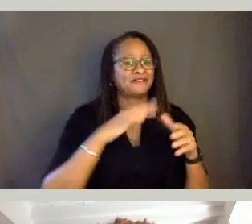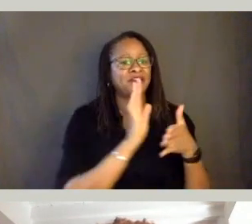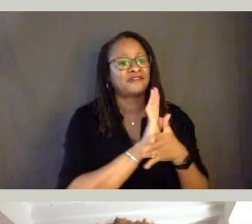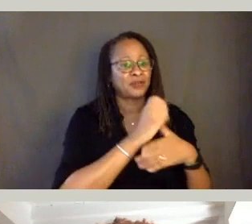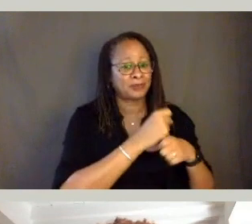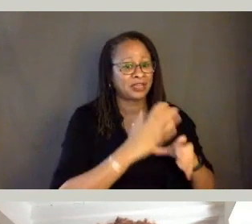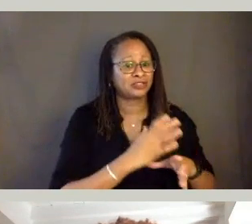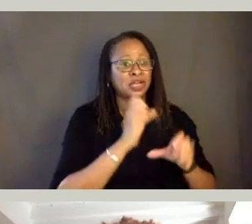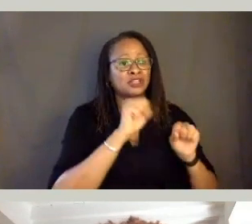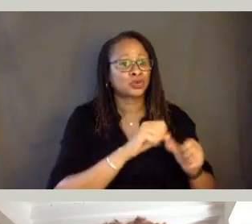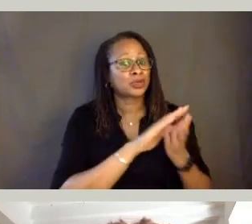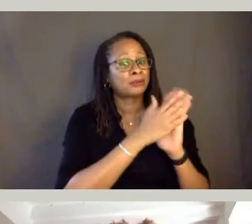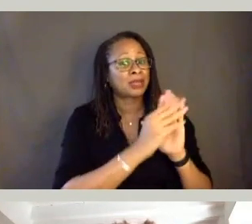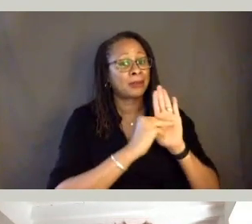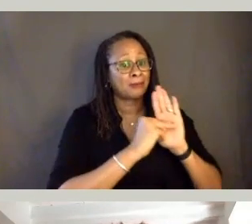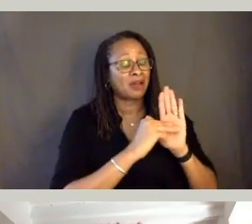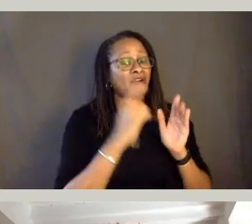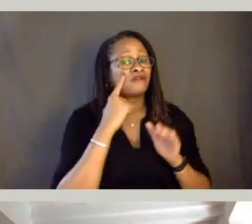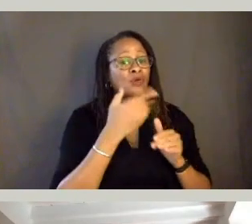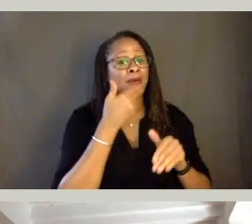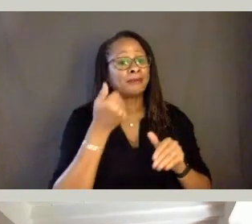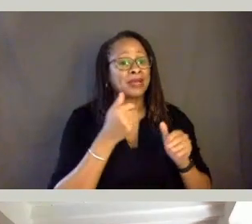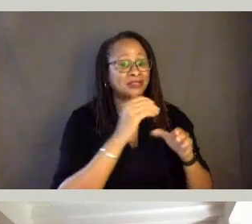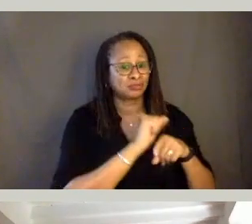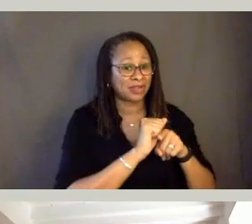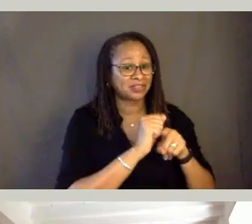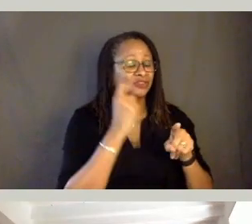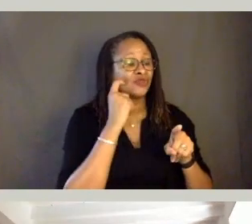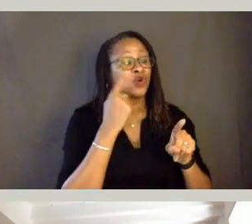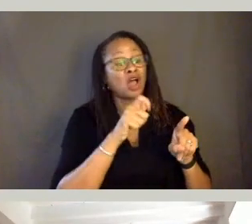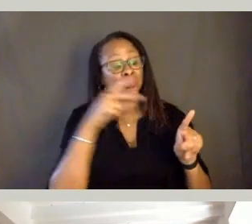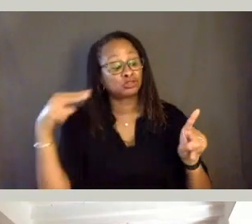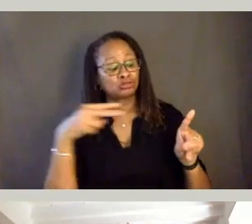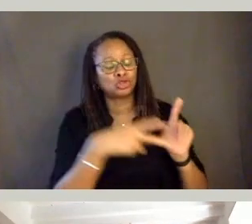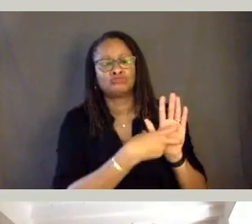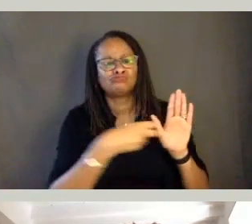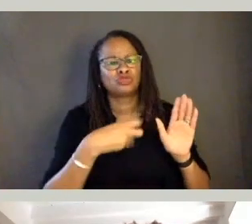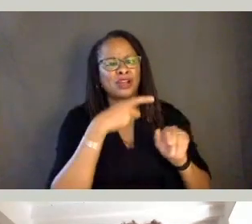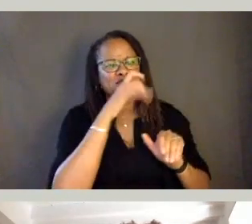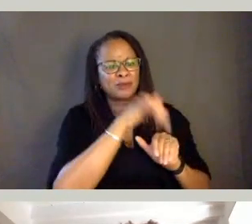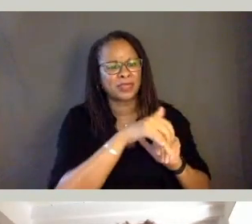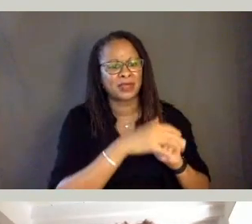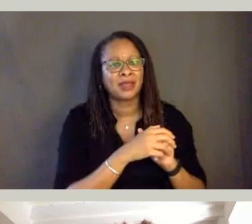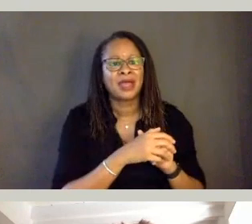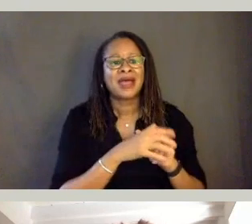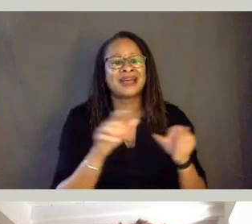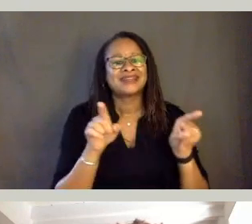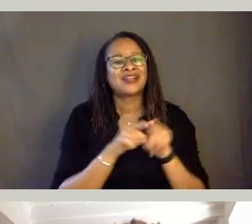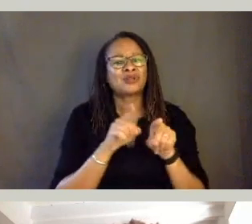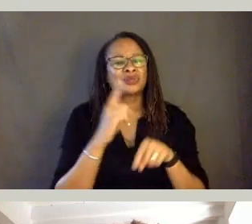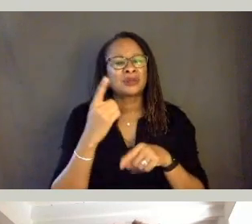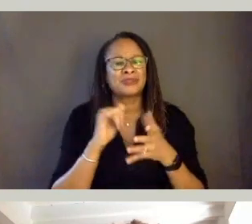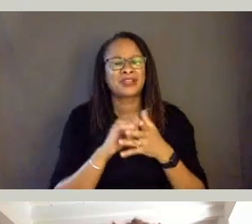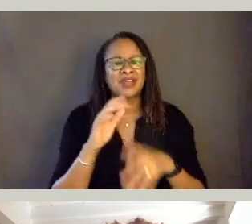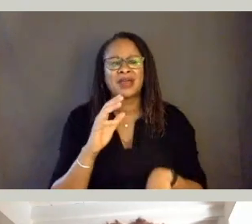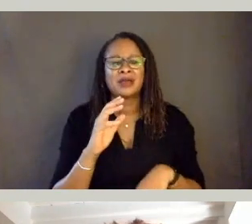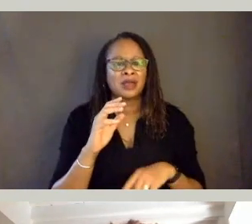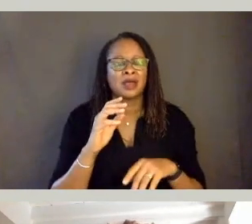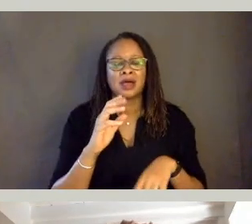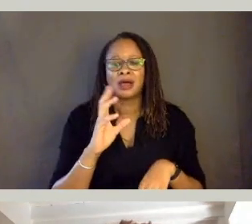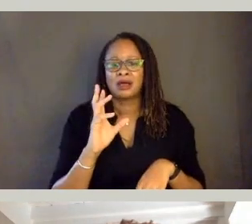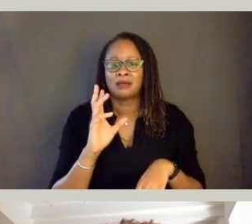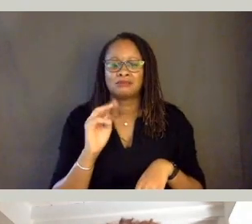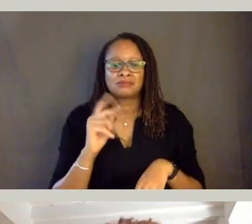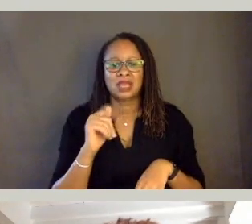more advantageous for filmmakers so that these could be a model for best practice for others to draft from. And, you know, in something that